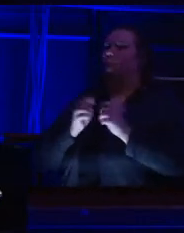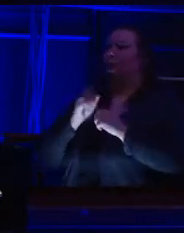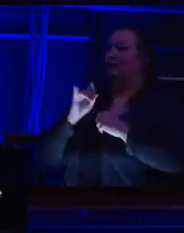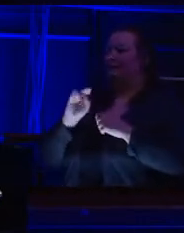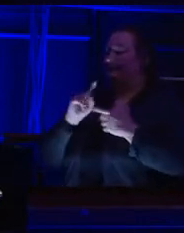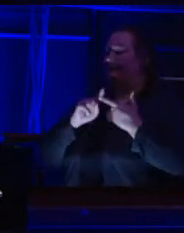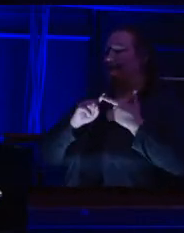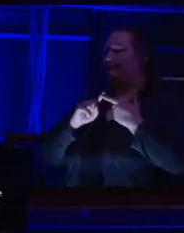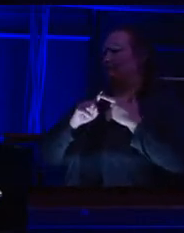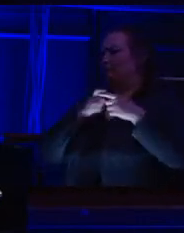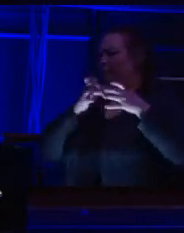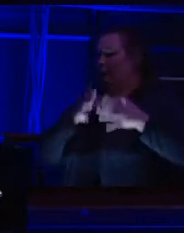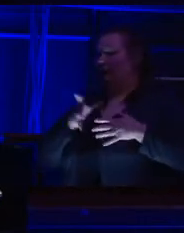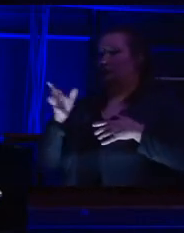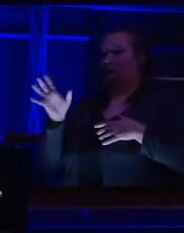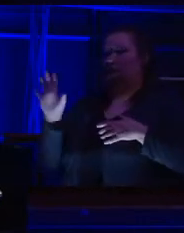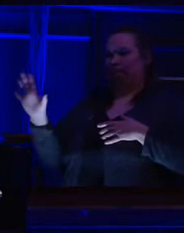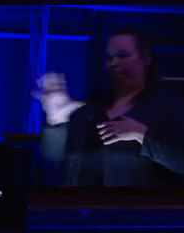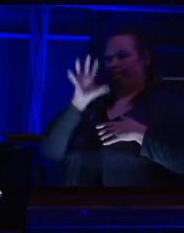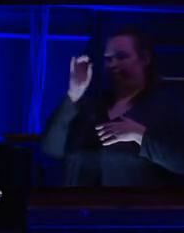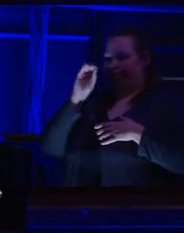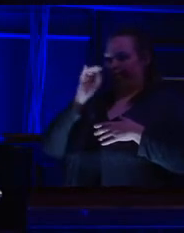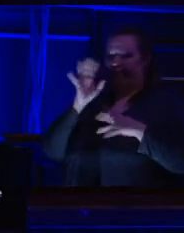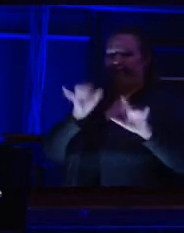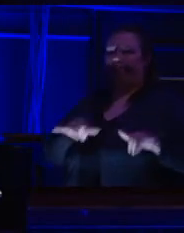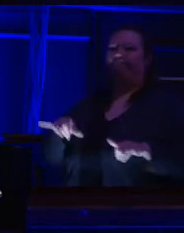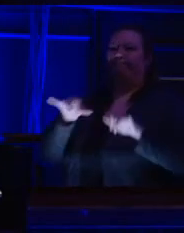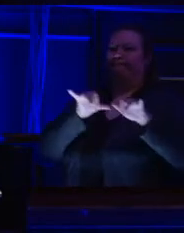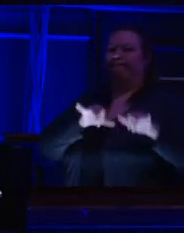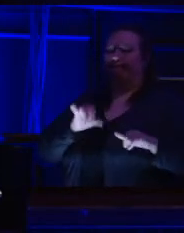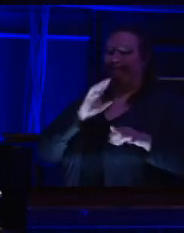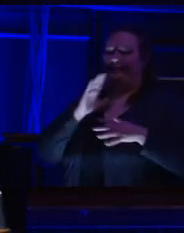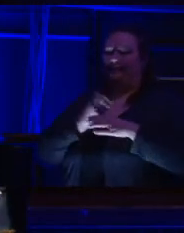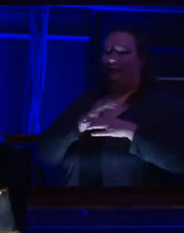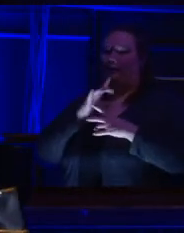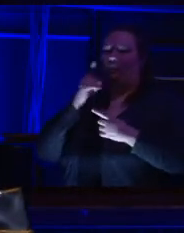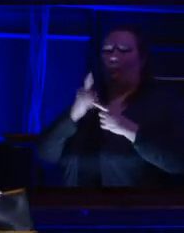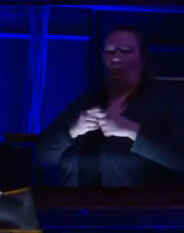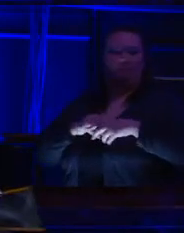directors, they share that passion and that goal.